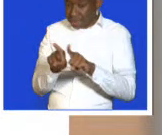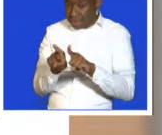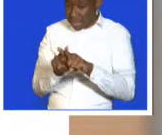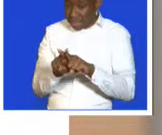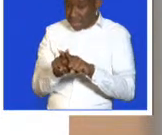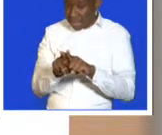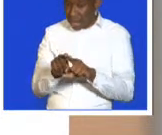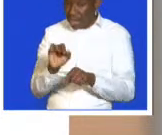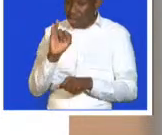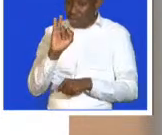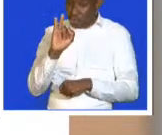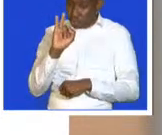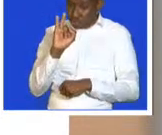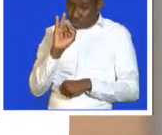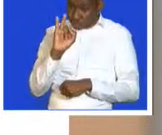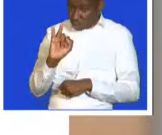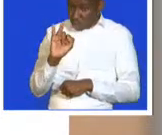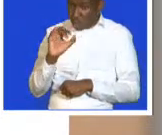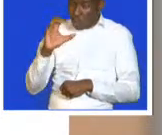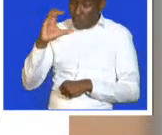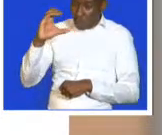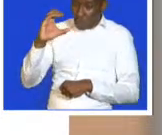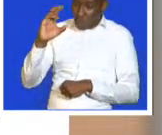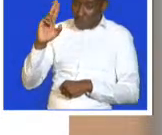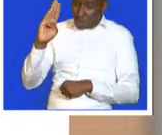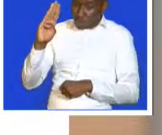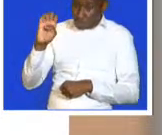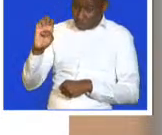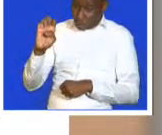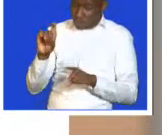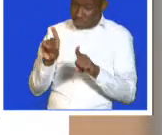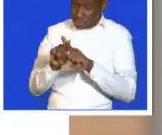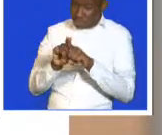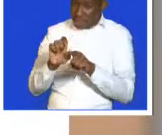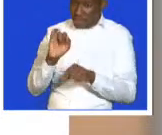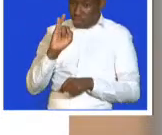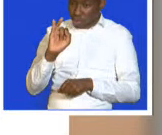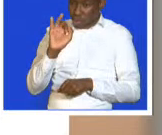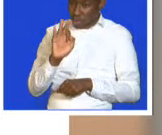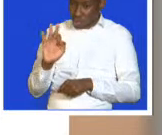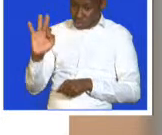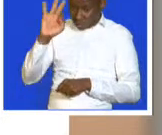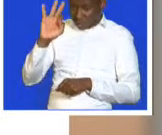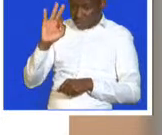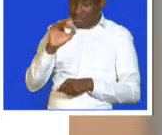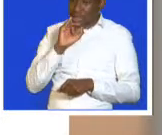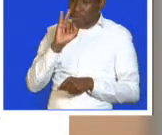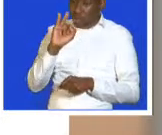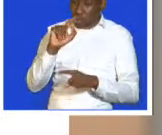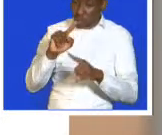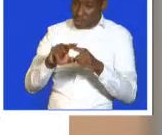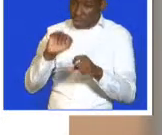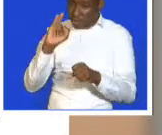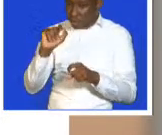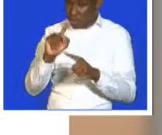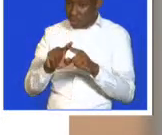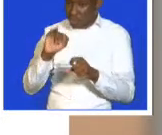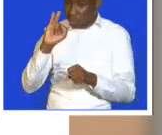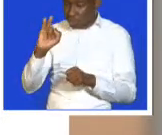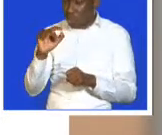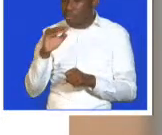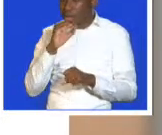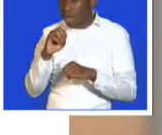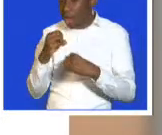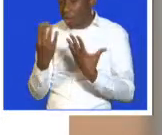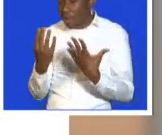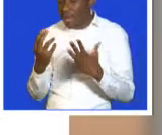2 cubed. And this would be 2 times 2 is 4 times 2, which gives us 8 cubic